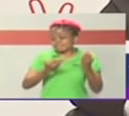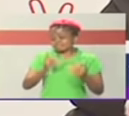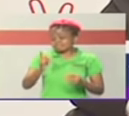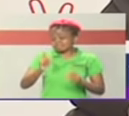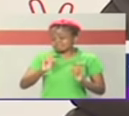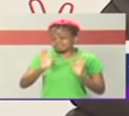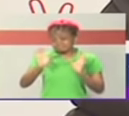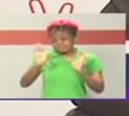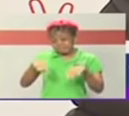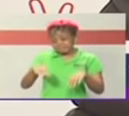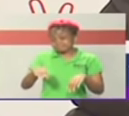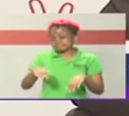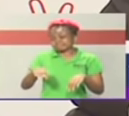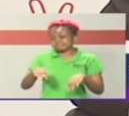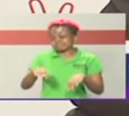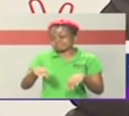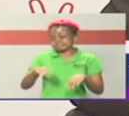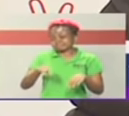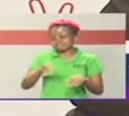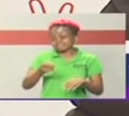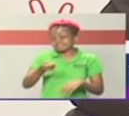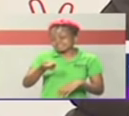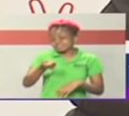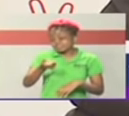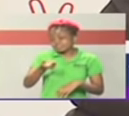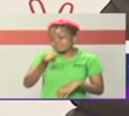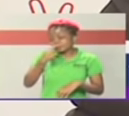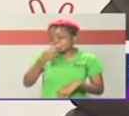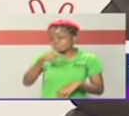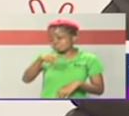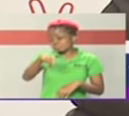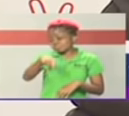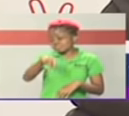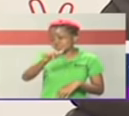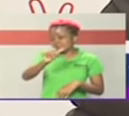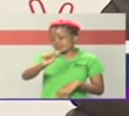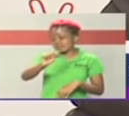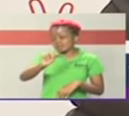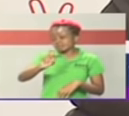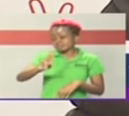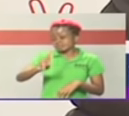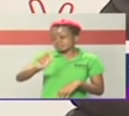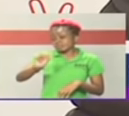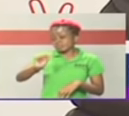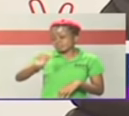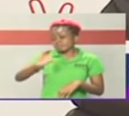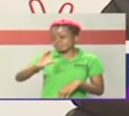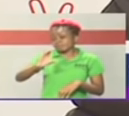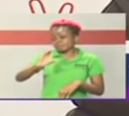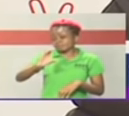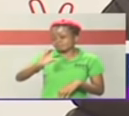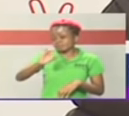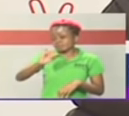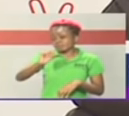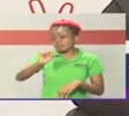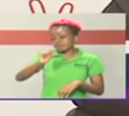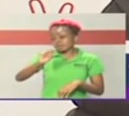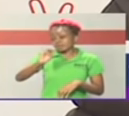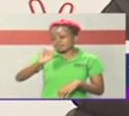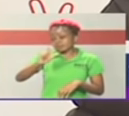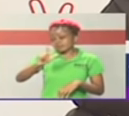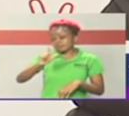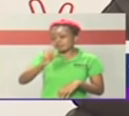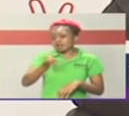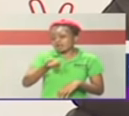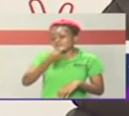not contraindicated, you can take paracetamols to help bring that fever down. Generally, as well, the